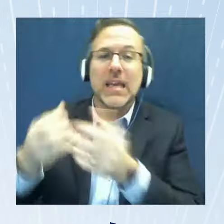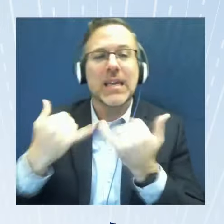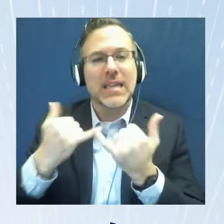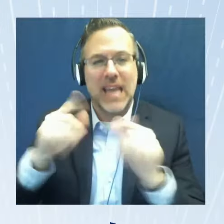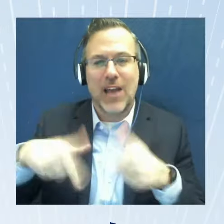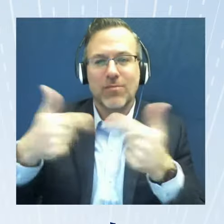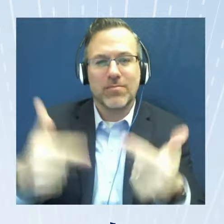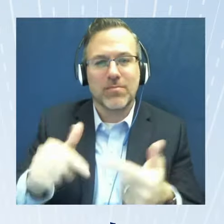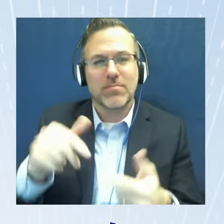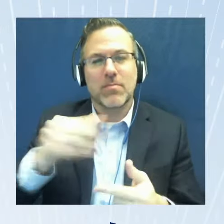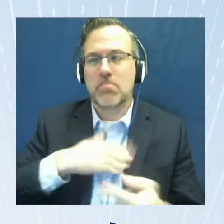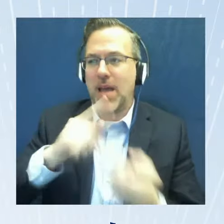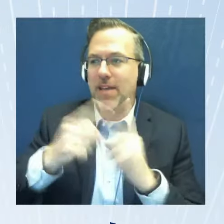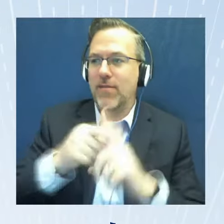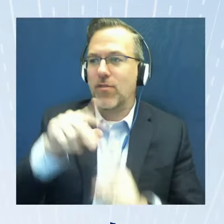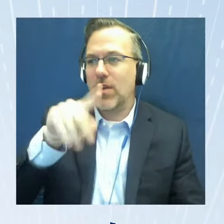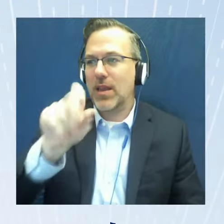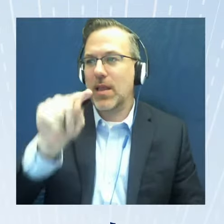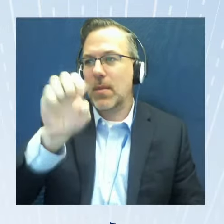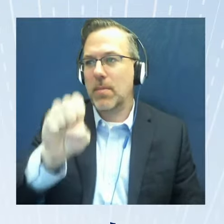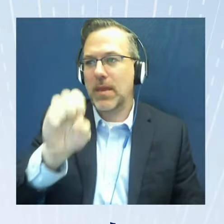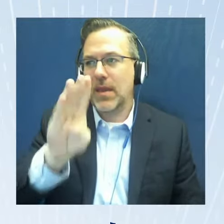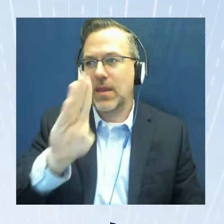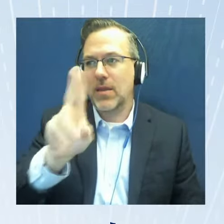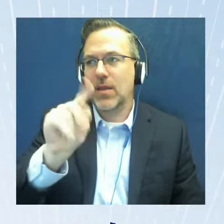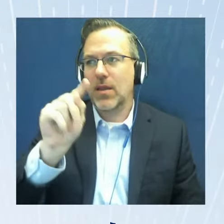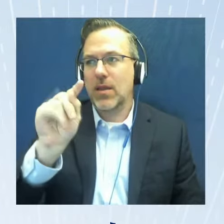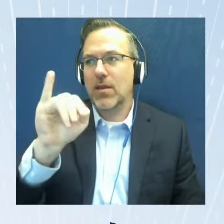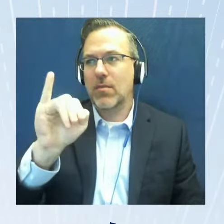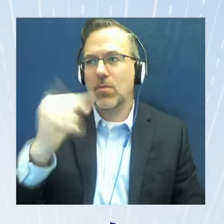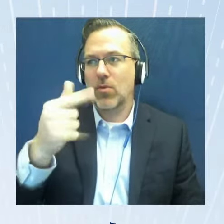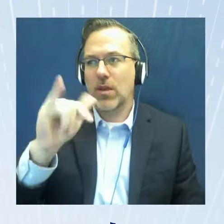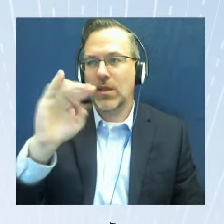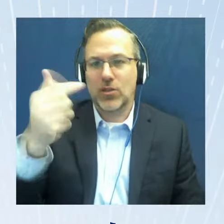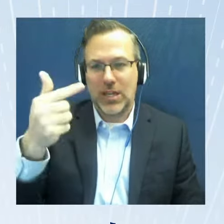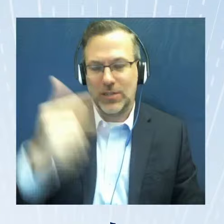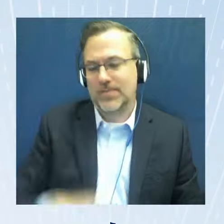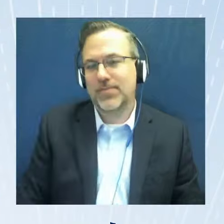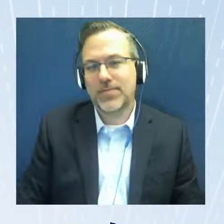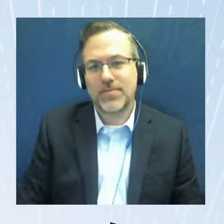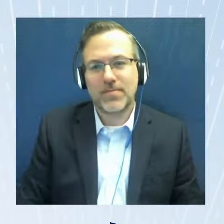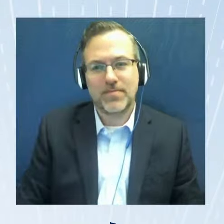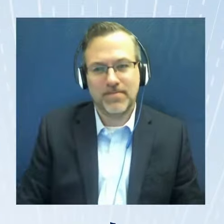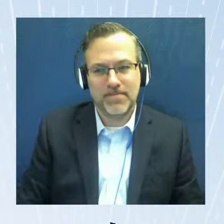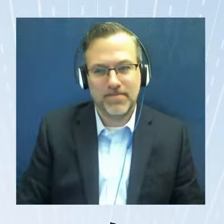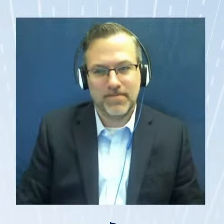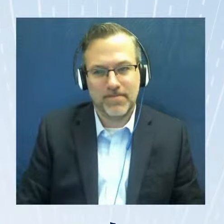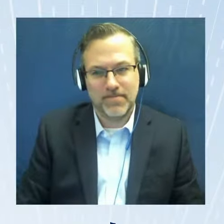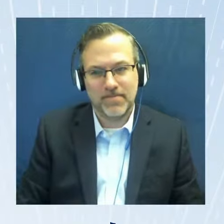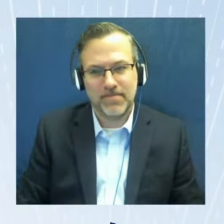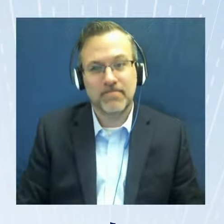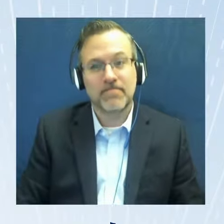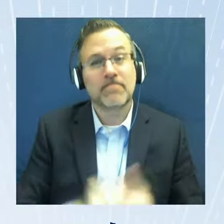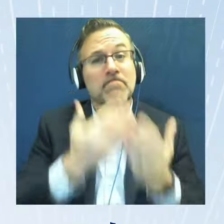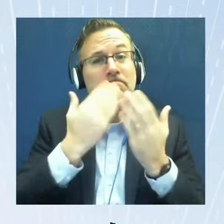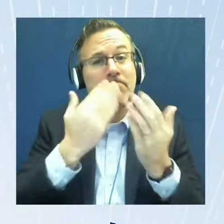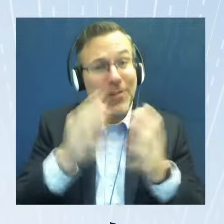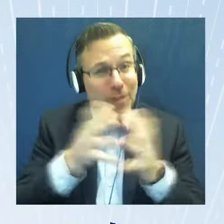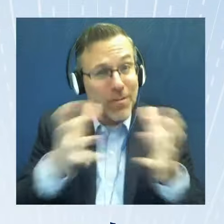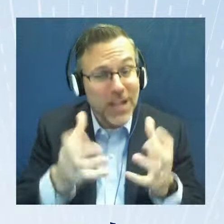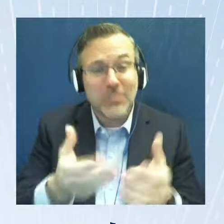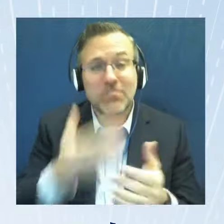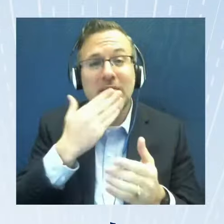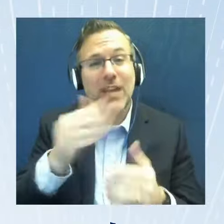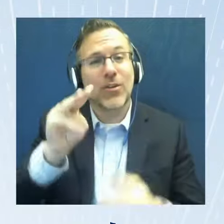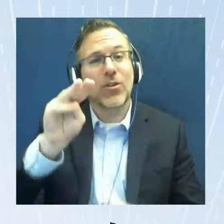Buttigieg. Thanks very much. Well, first of all, I want to thank Mayor Benjamin for